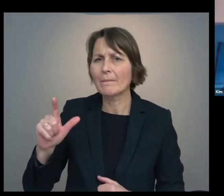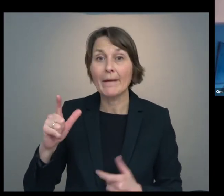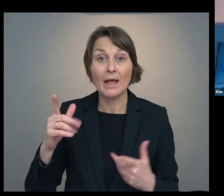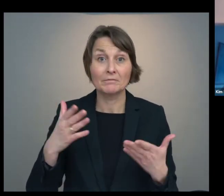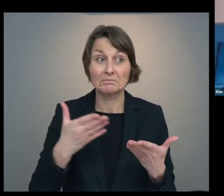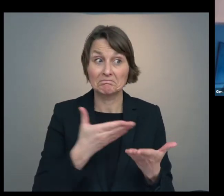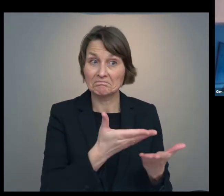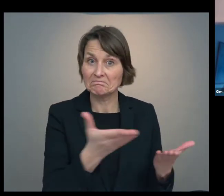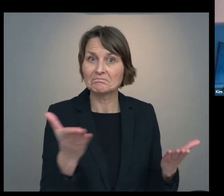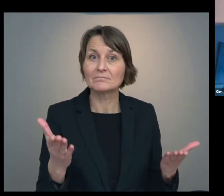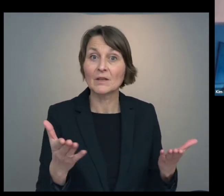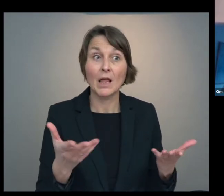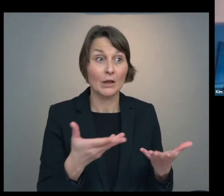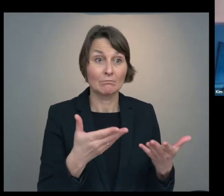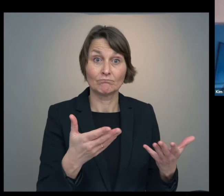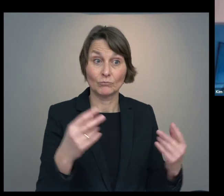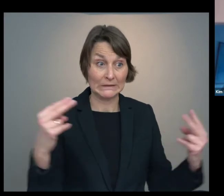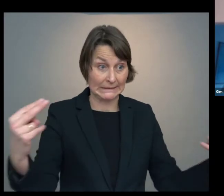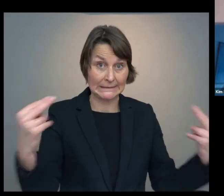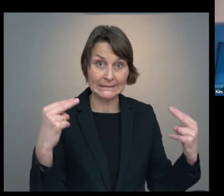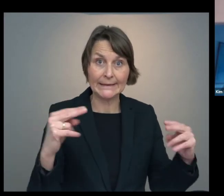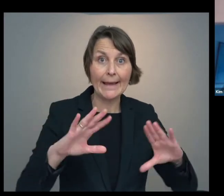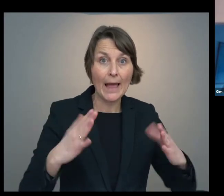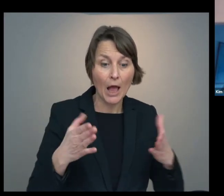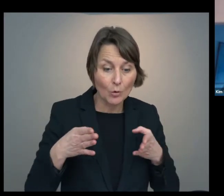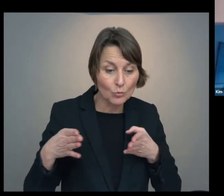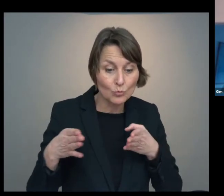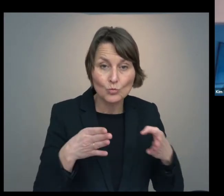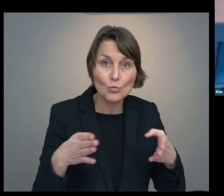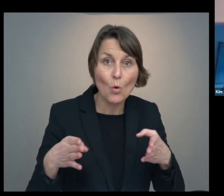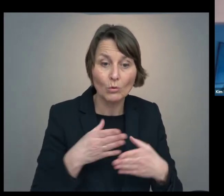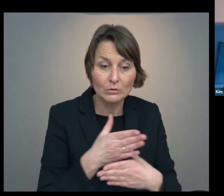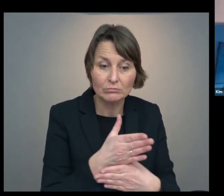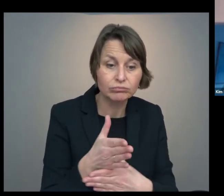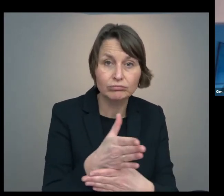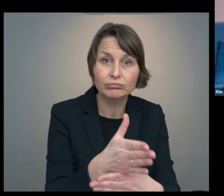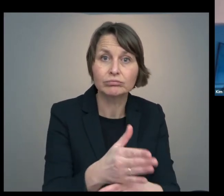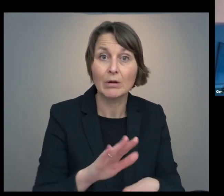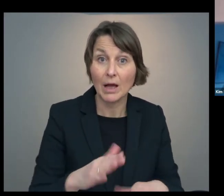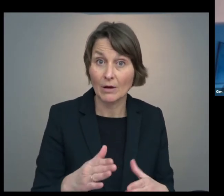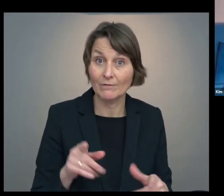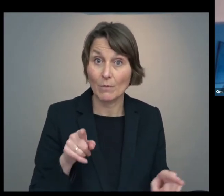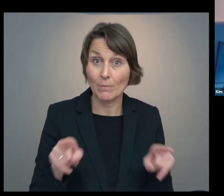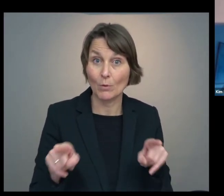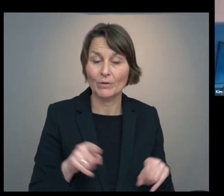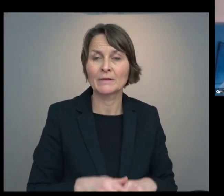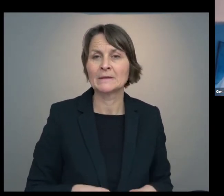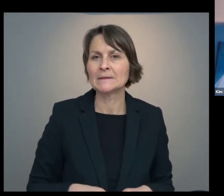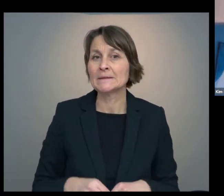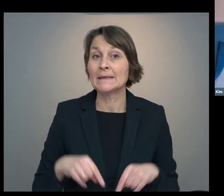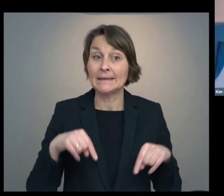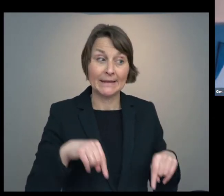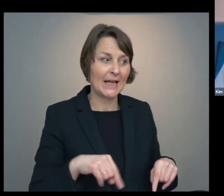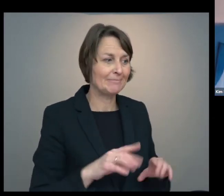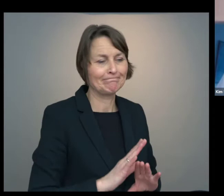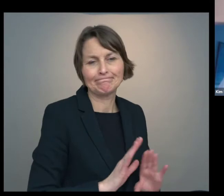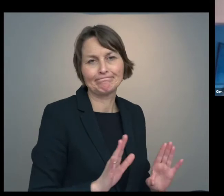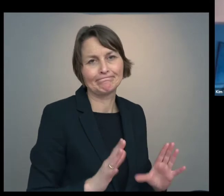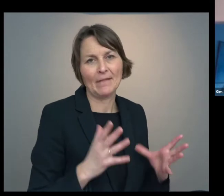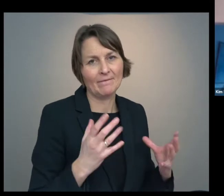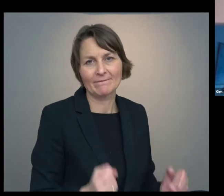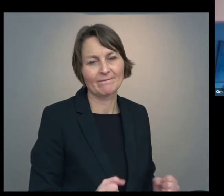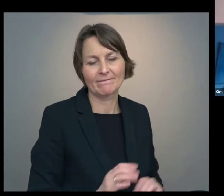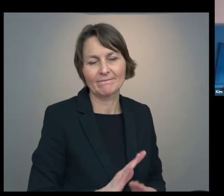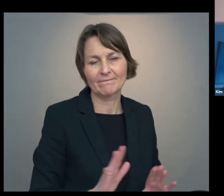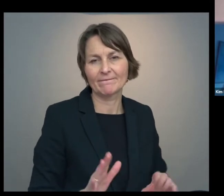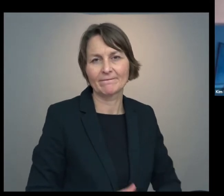Are there publicly available roadmaps for each of those as well? Not for